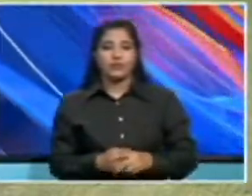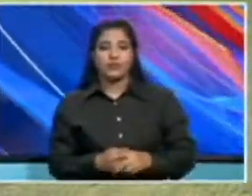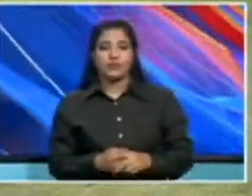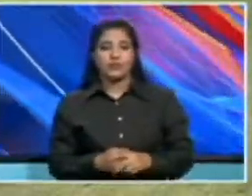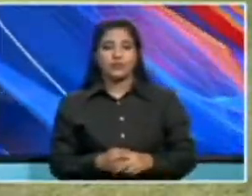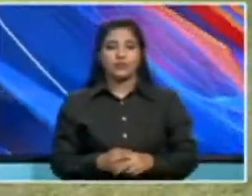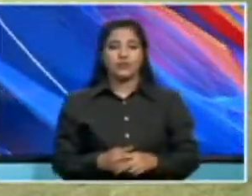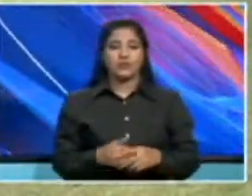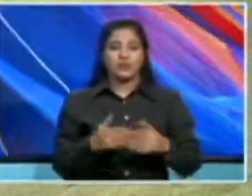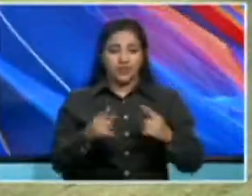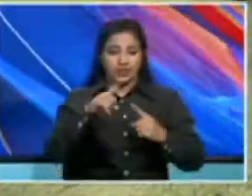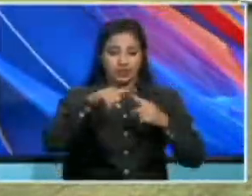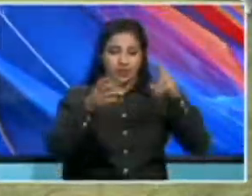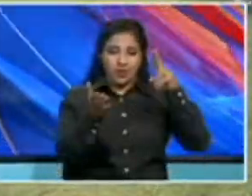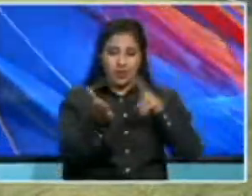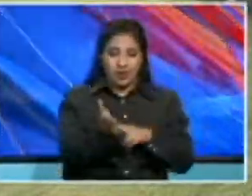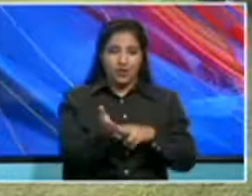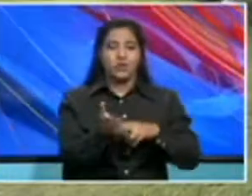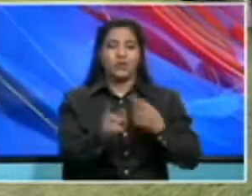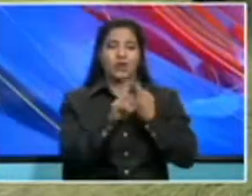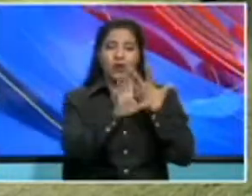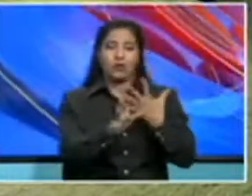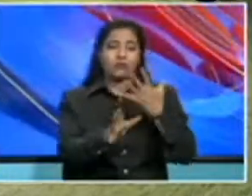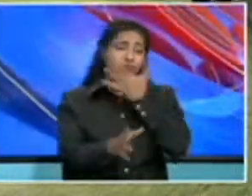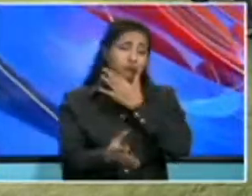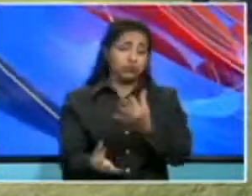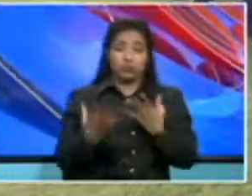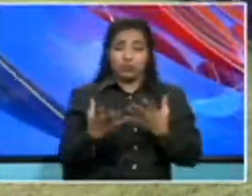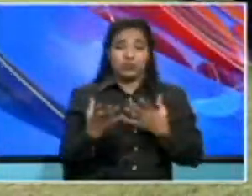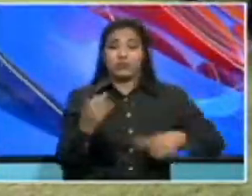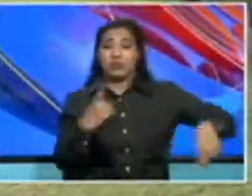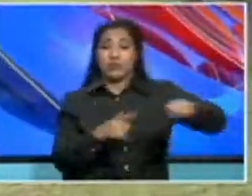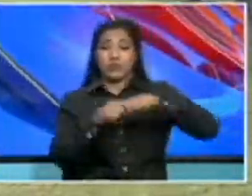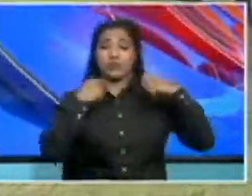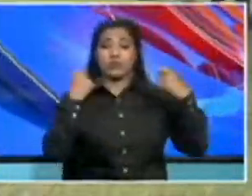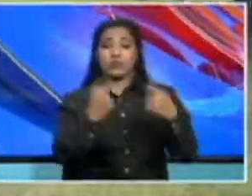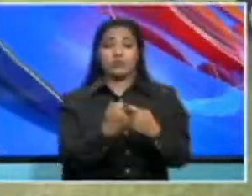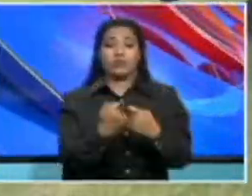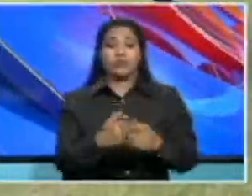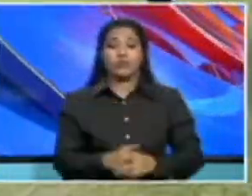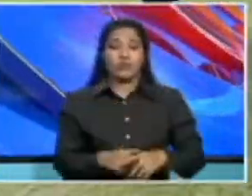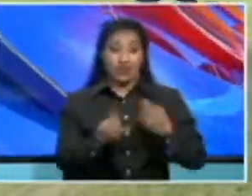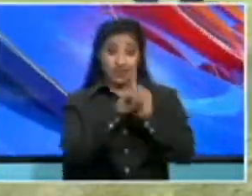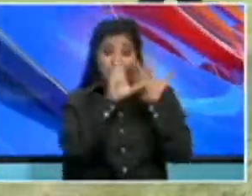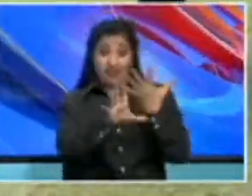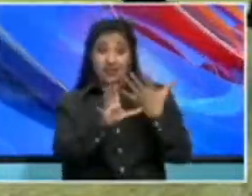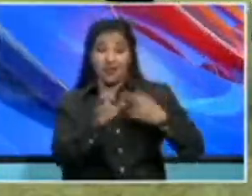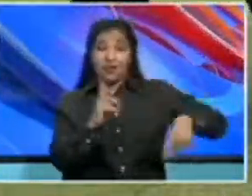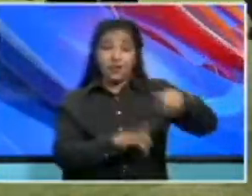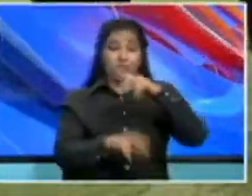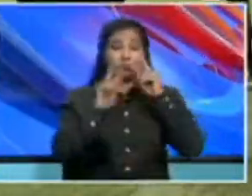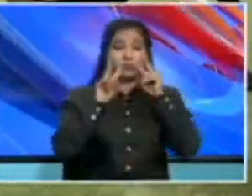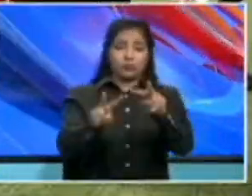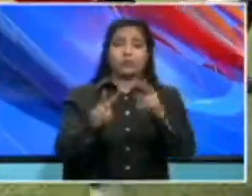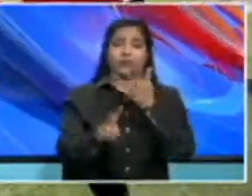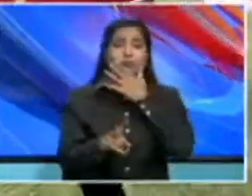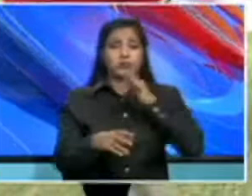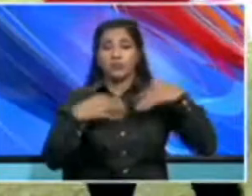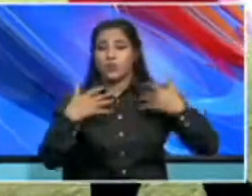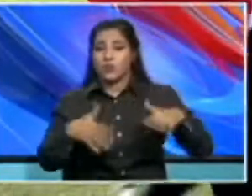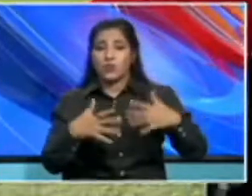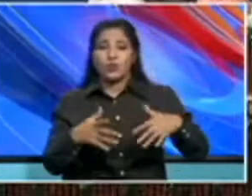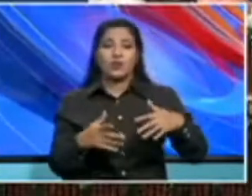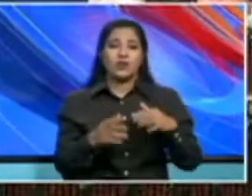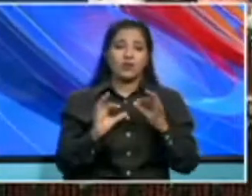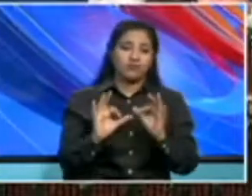out. Tamil Nadu, Kerala, very, very good. And Kerala, one will be looking at Kerala also with bated